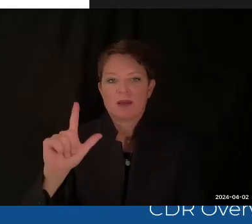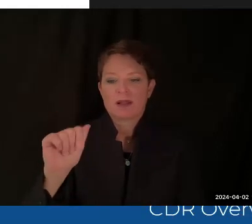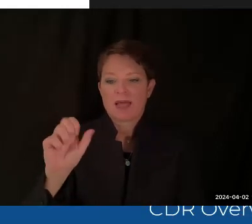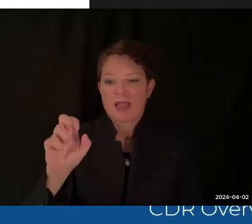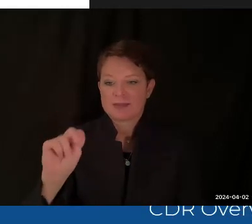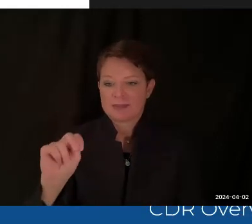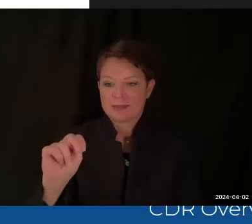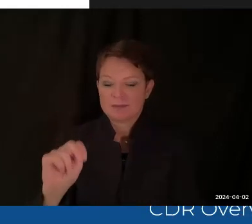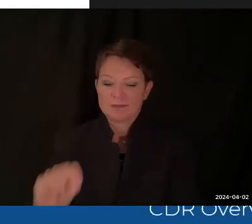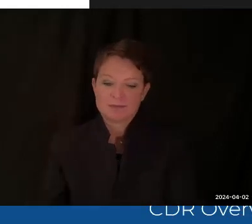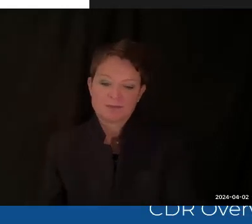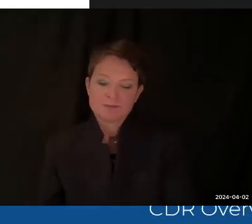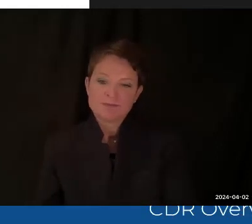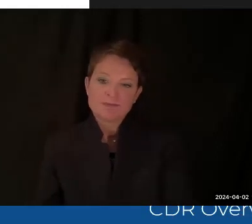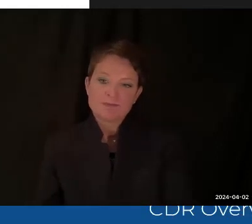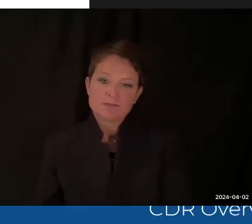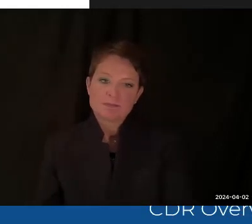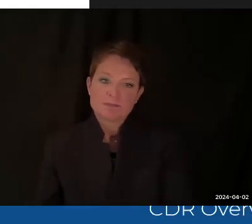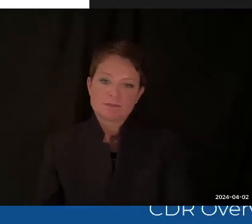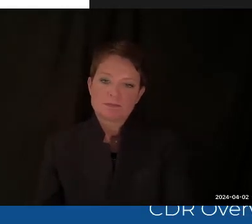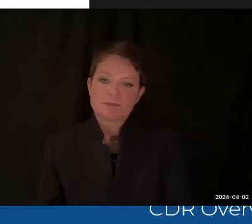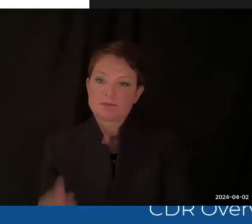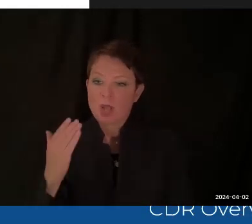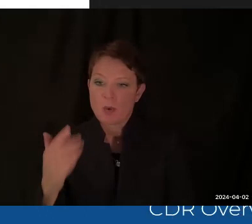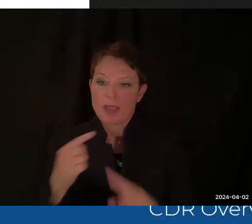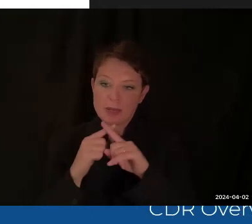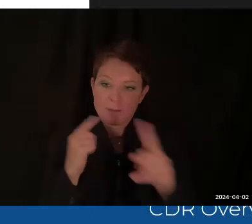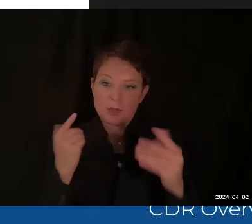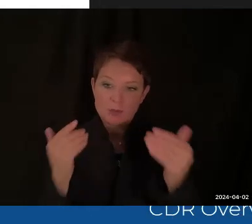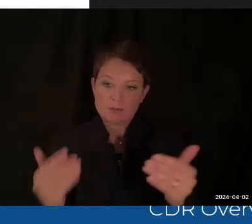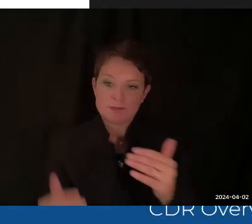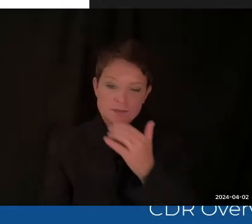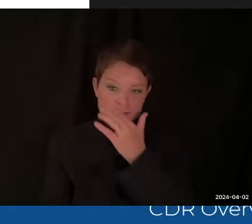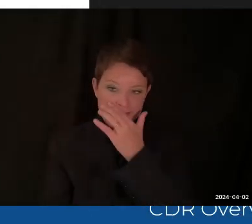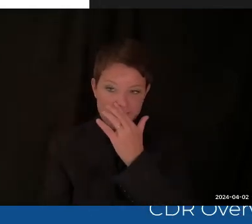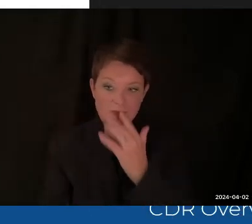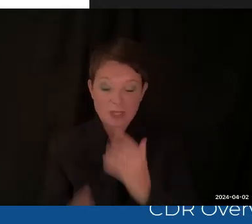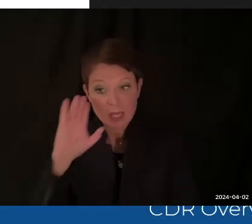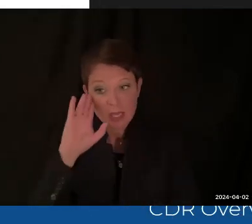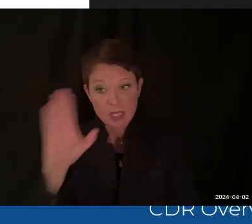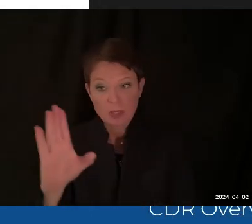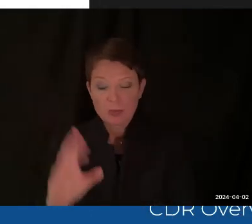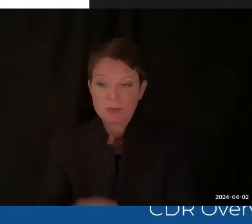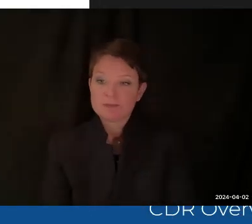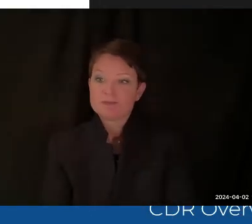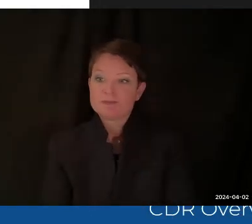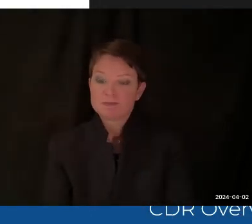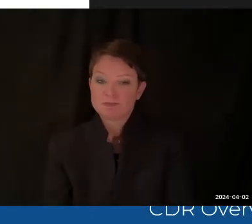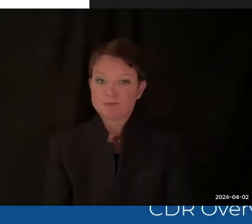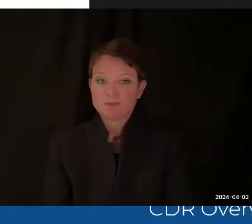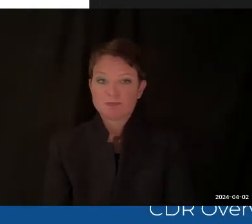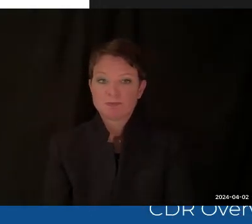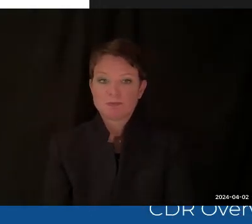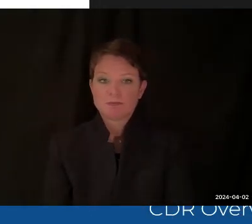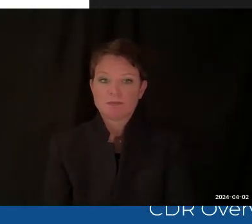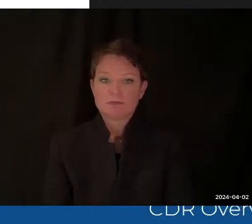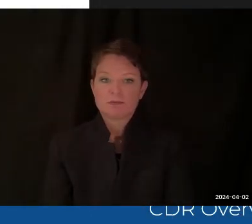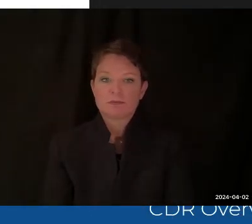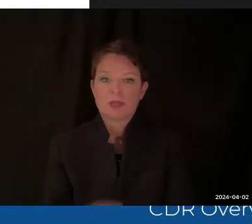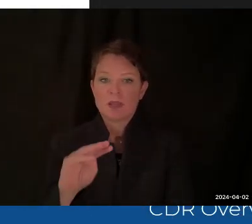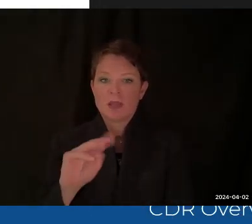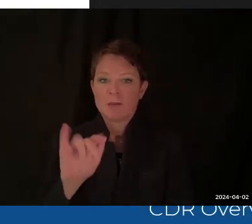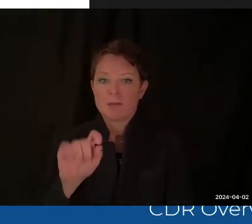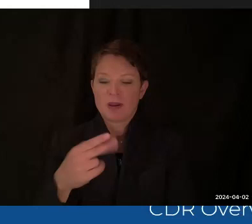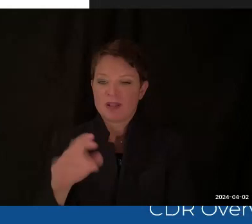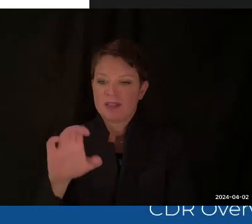Klassen. Meredith, you should be able to unmute at this time. Hello. Oh. Hi, Meredith